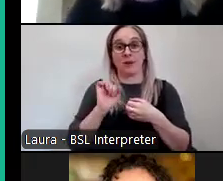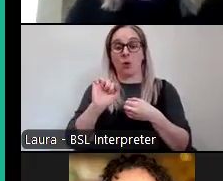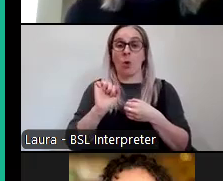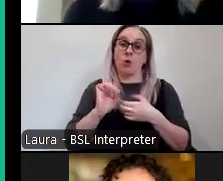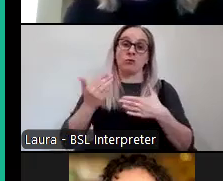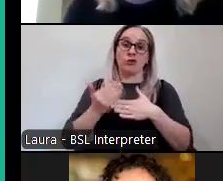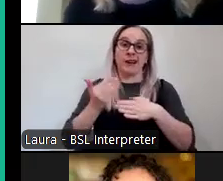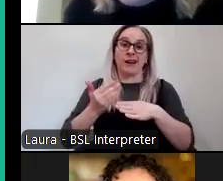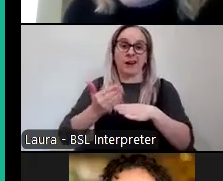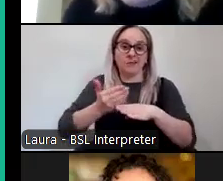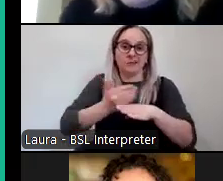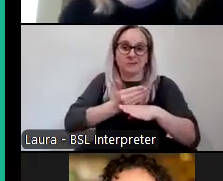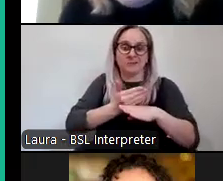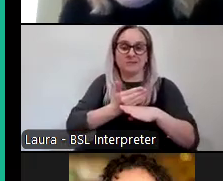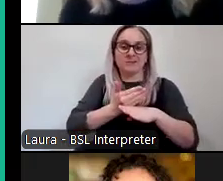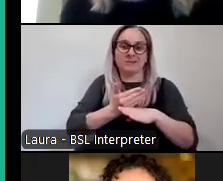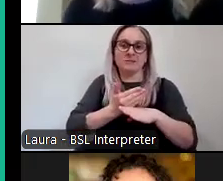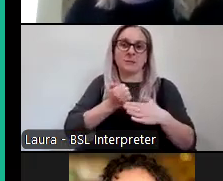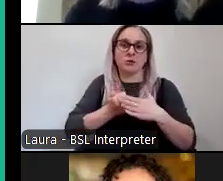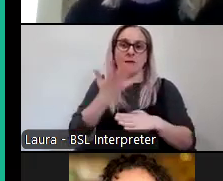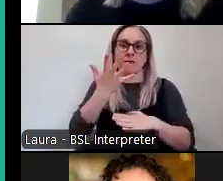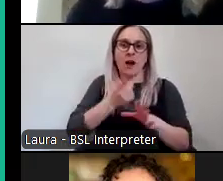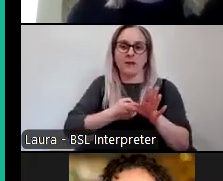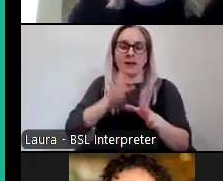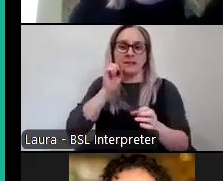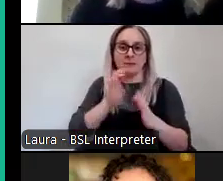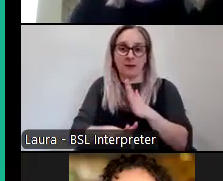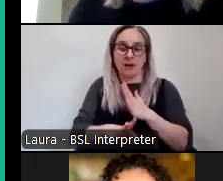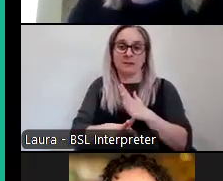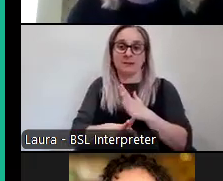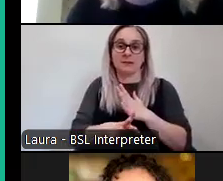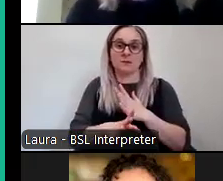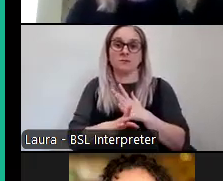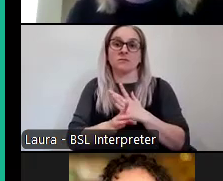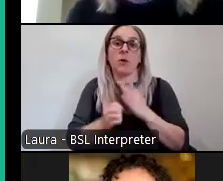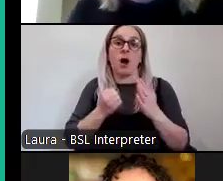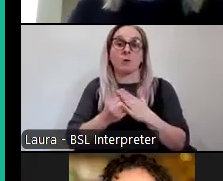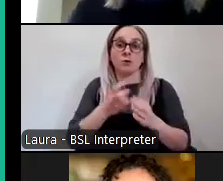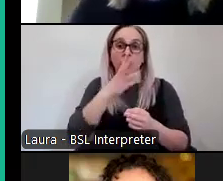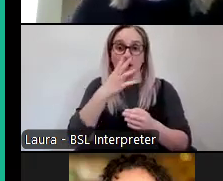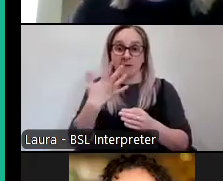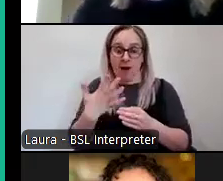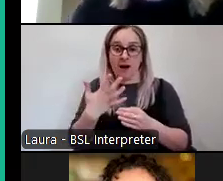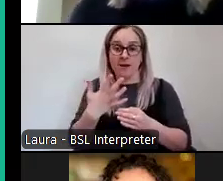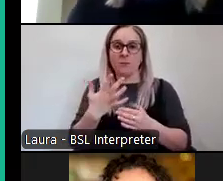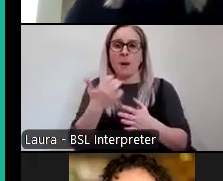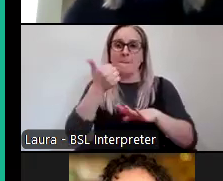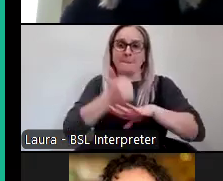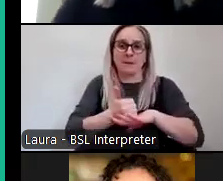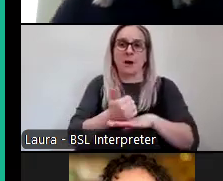career, up to 35 years and with 5 years, minimum of 5 years